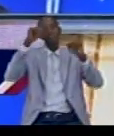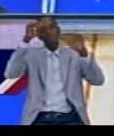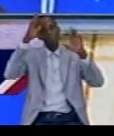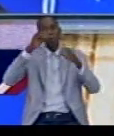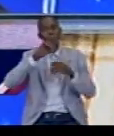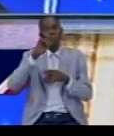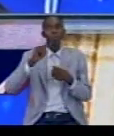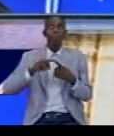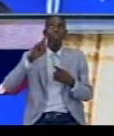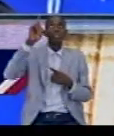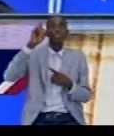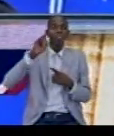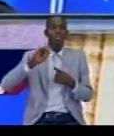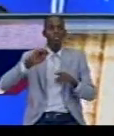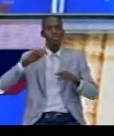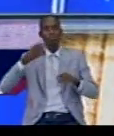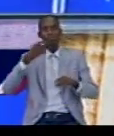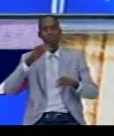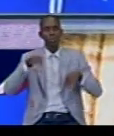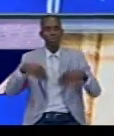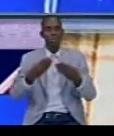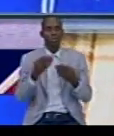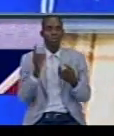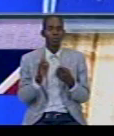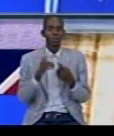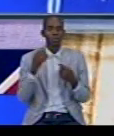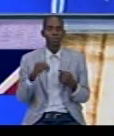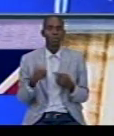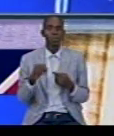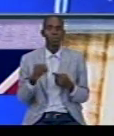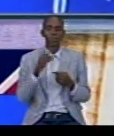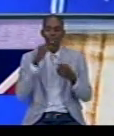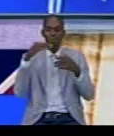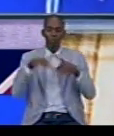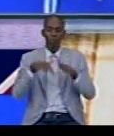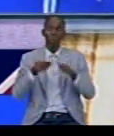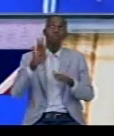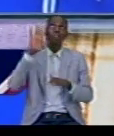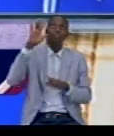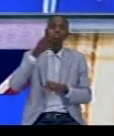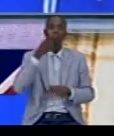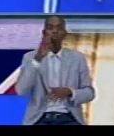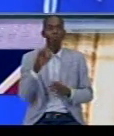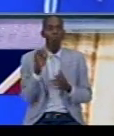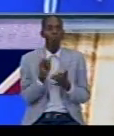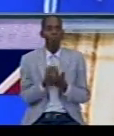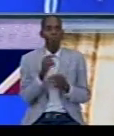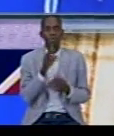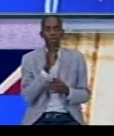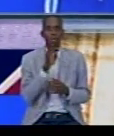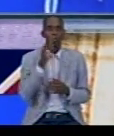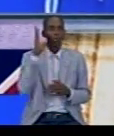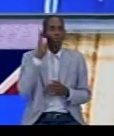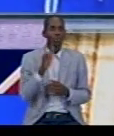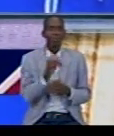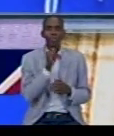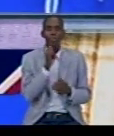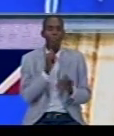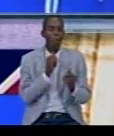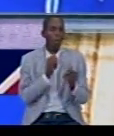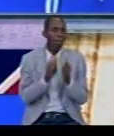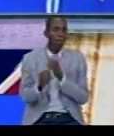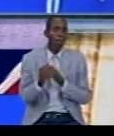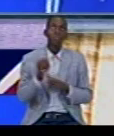he gave to the sea his decree that the waters should not pass